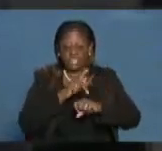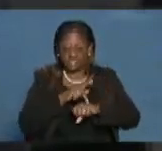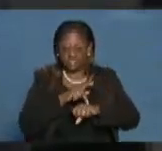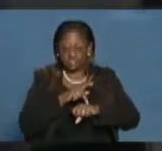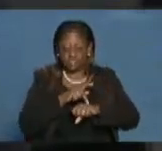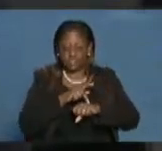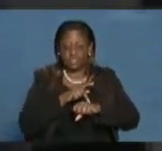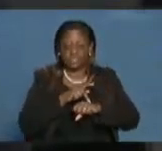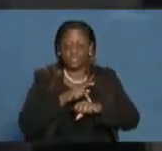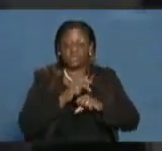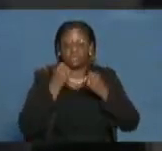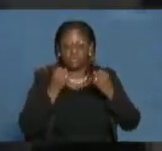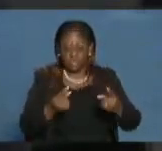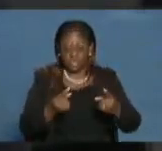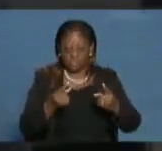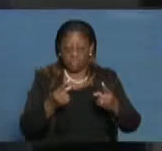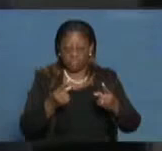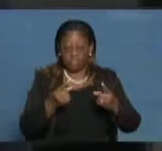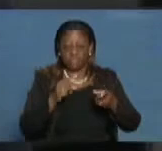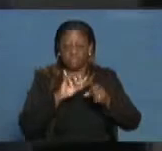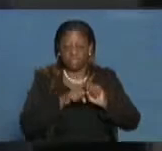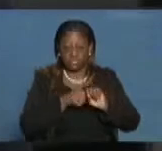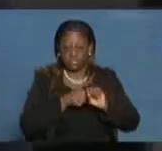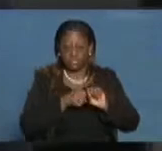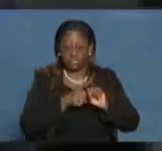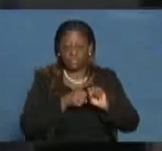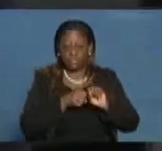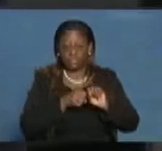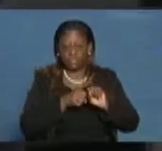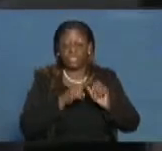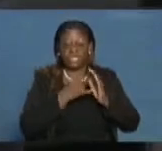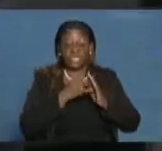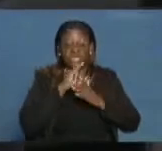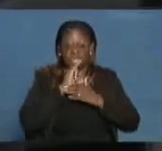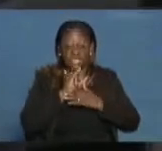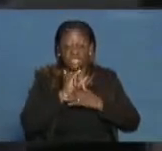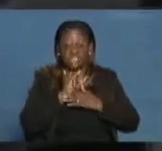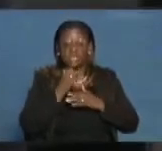as possible. And so that is a real issue.